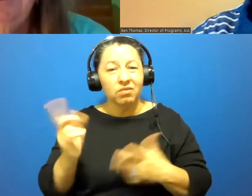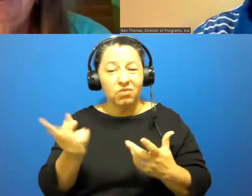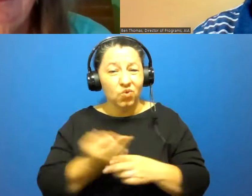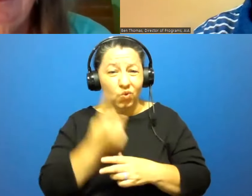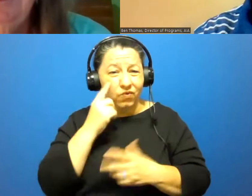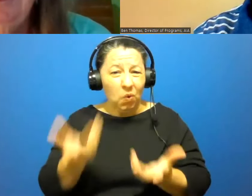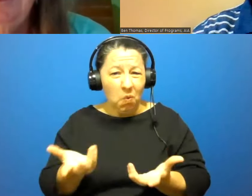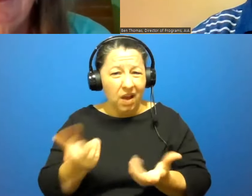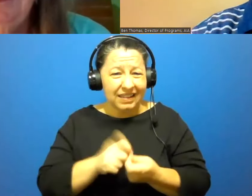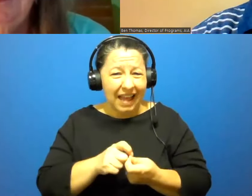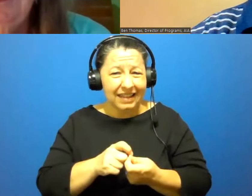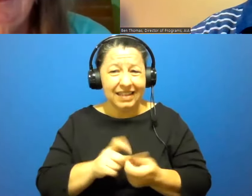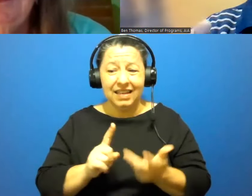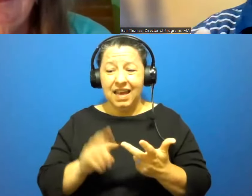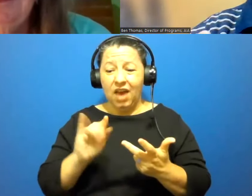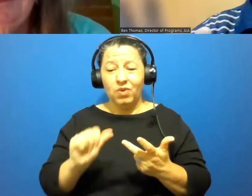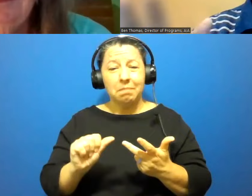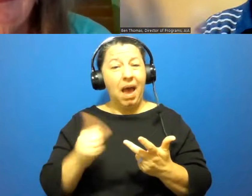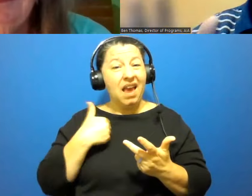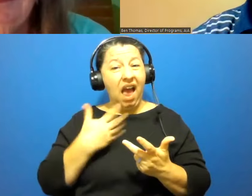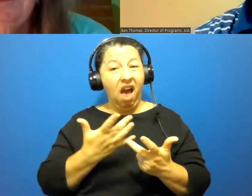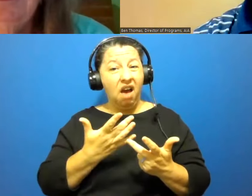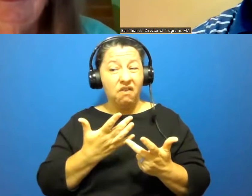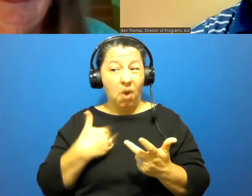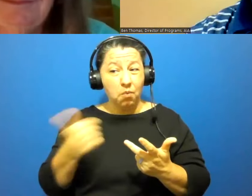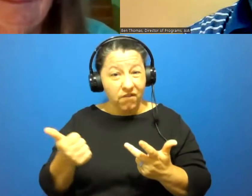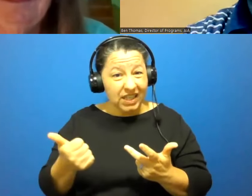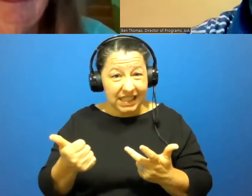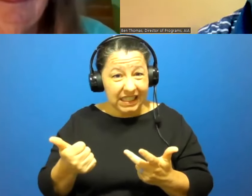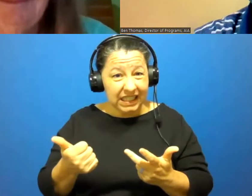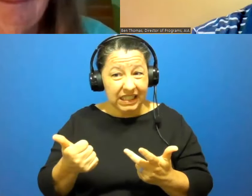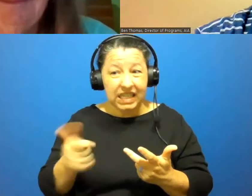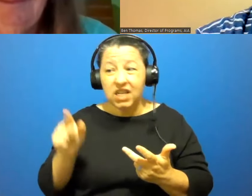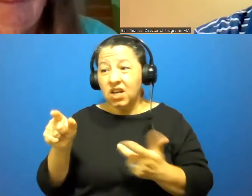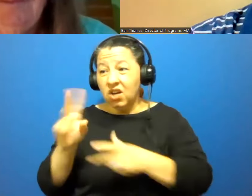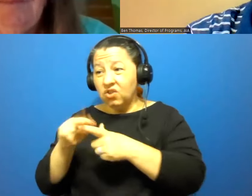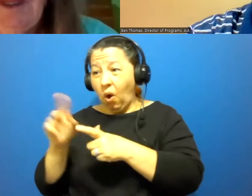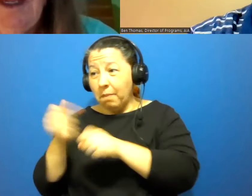the Maya have preferences for salt produced in different areas?